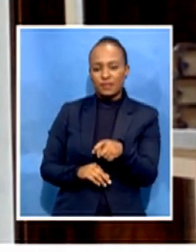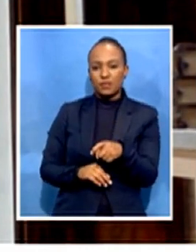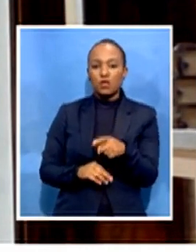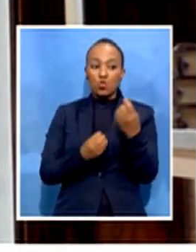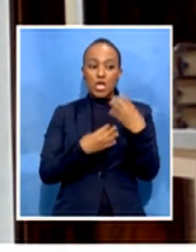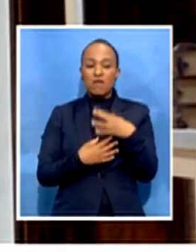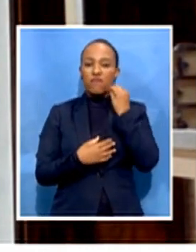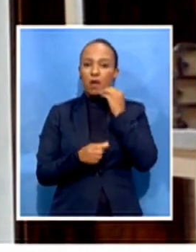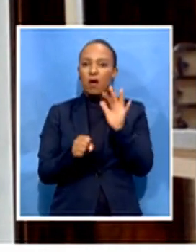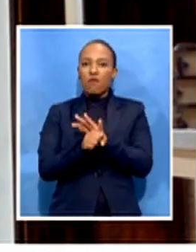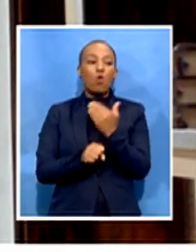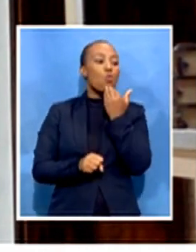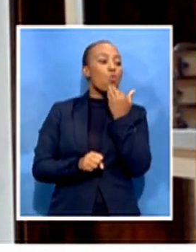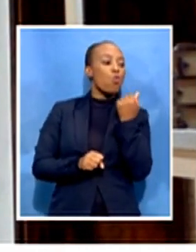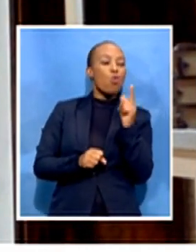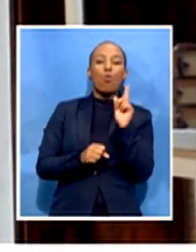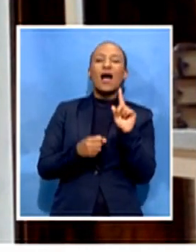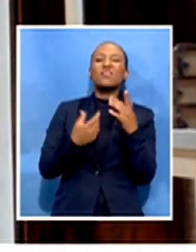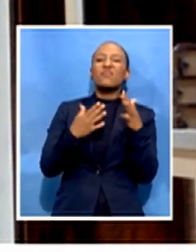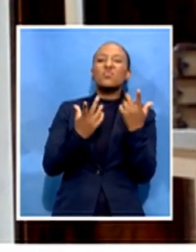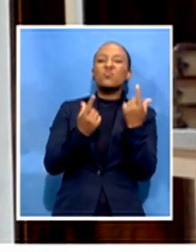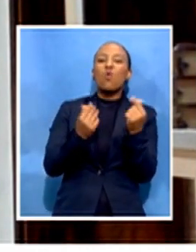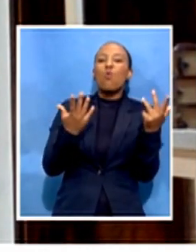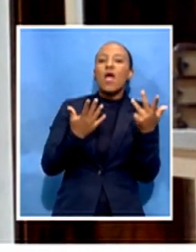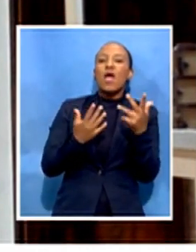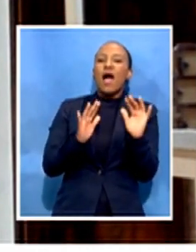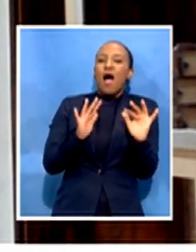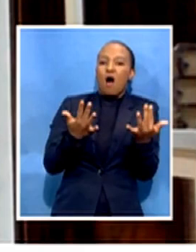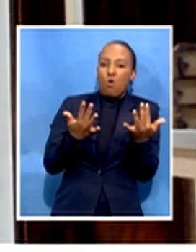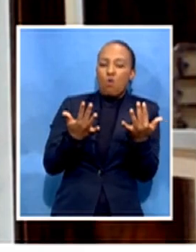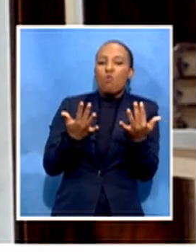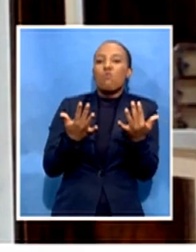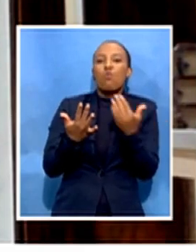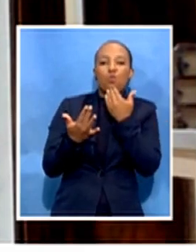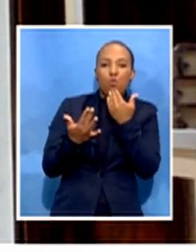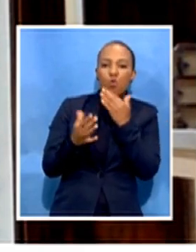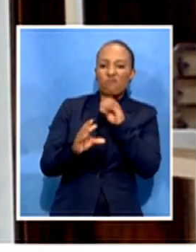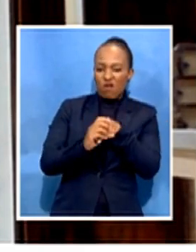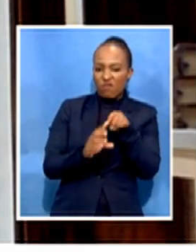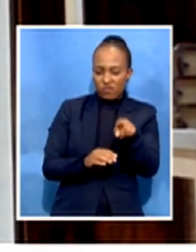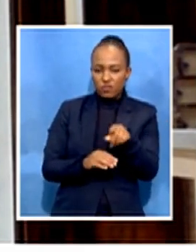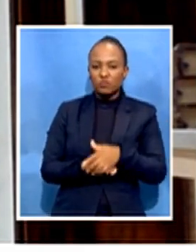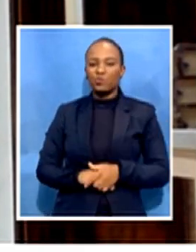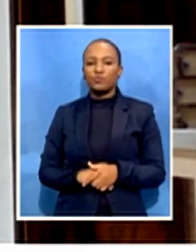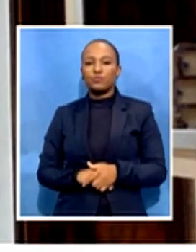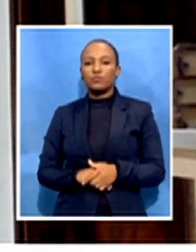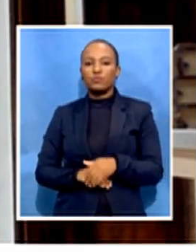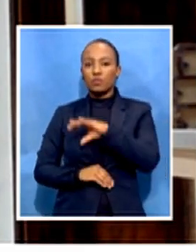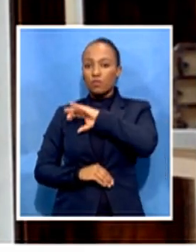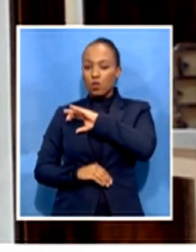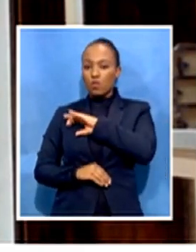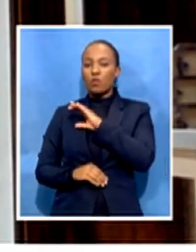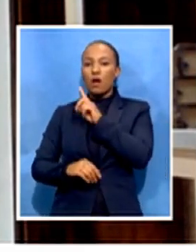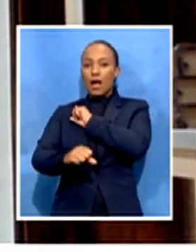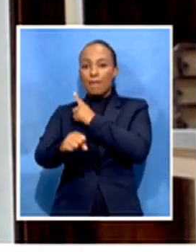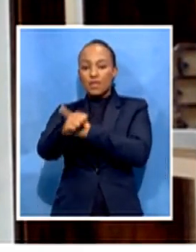when, where, why, how. Now, I know Consumer Goods Council has a capacity. We're getting a lot of tip-offs, but